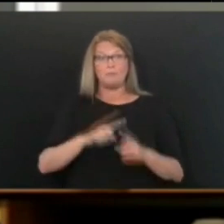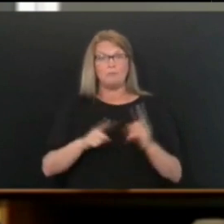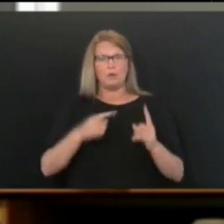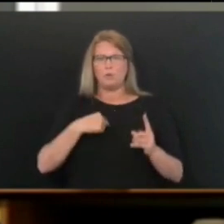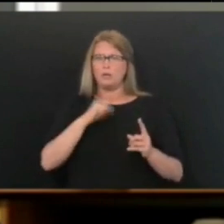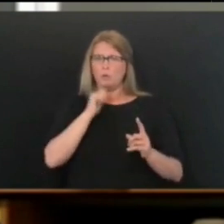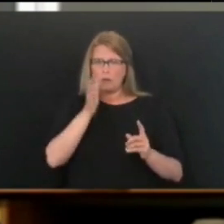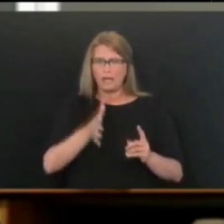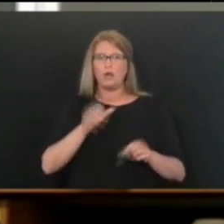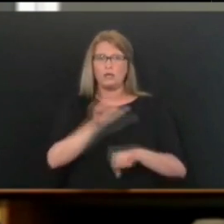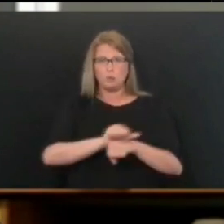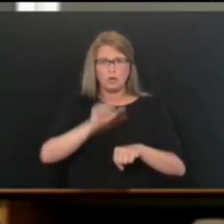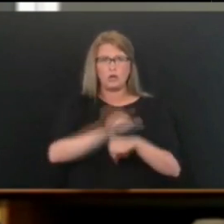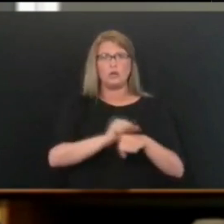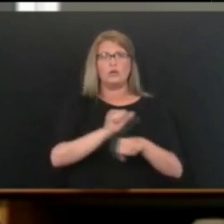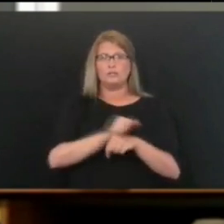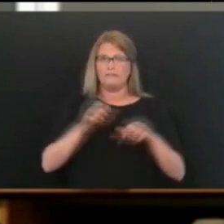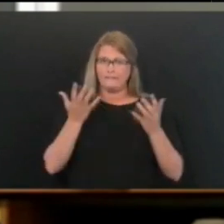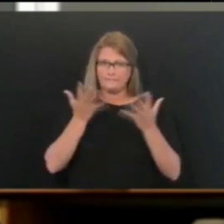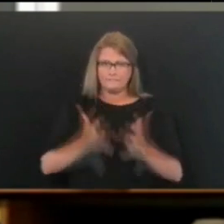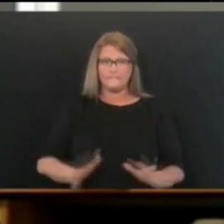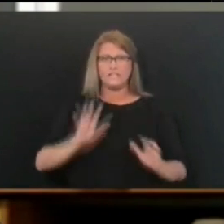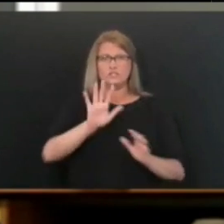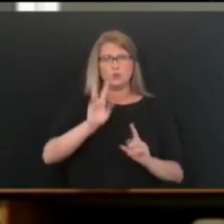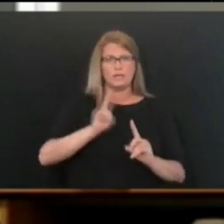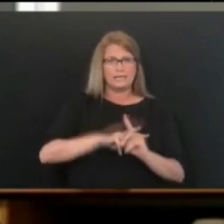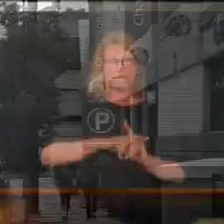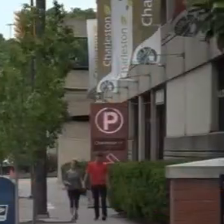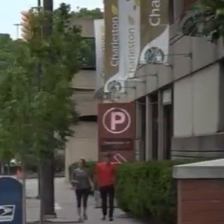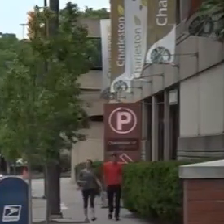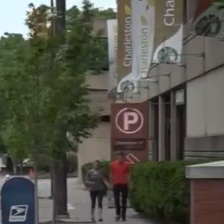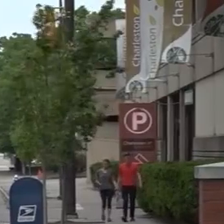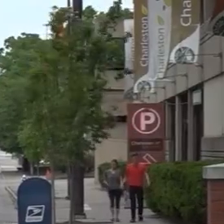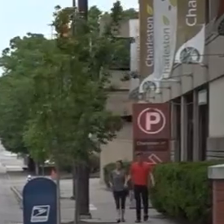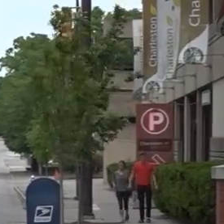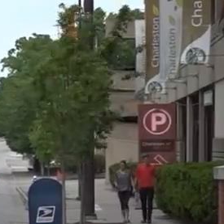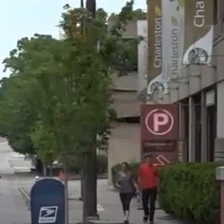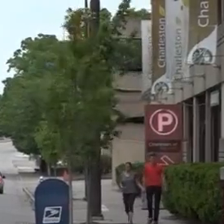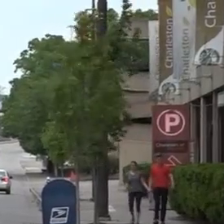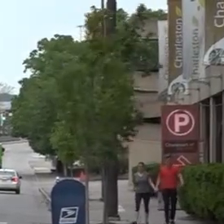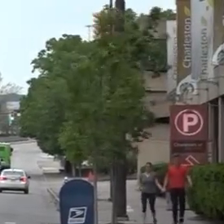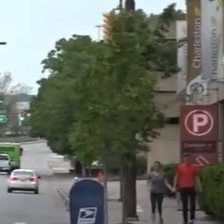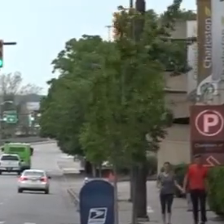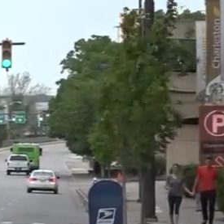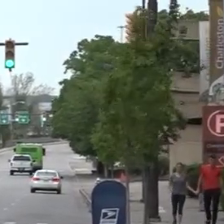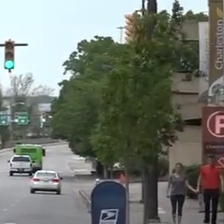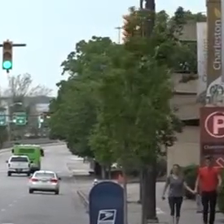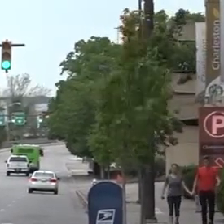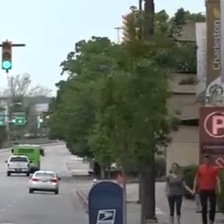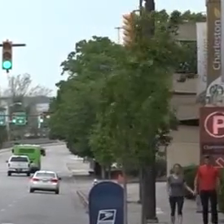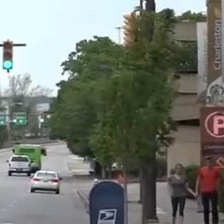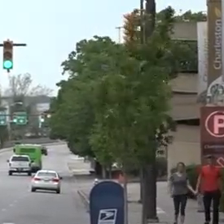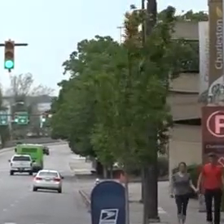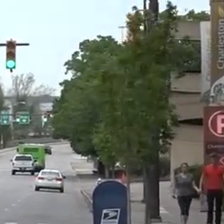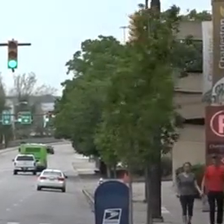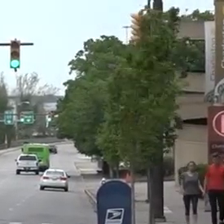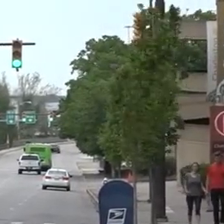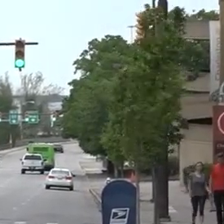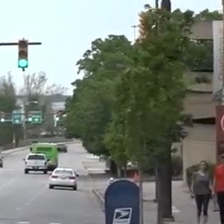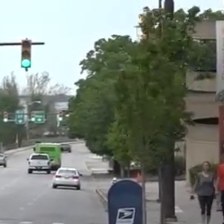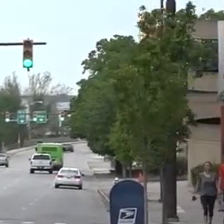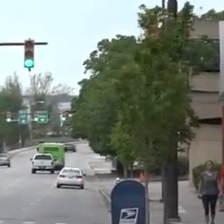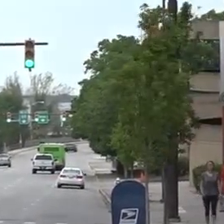hard as we can. If there's significant issues on your claim, be sure you let us know. And everyone is advised to stay cautious, as thousands of